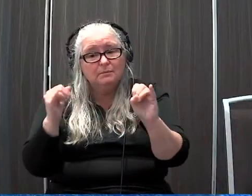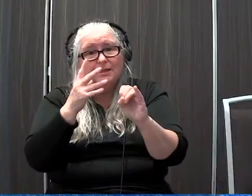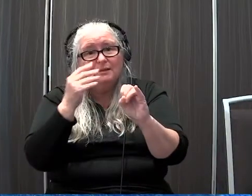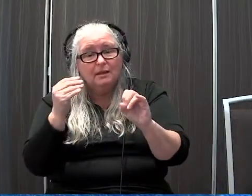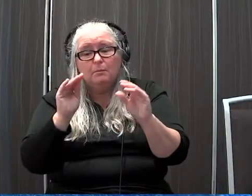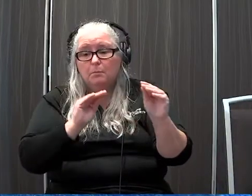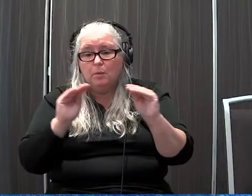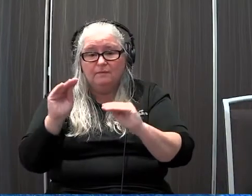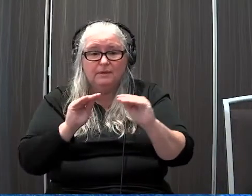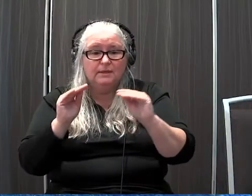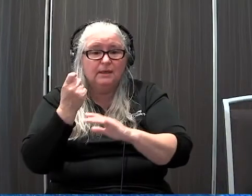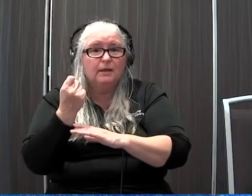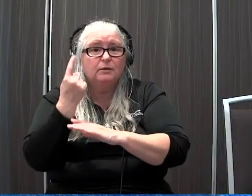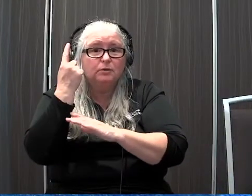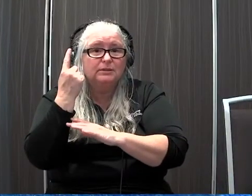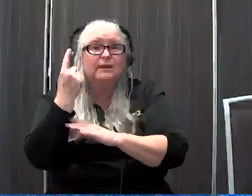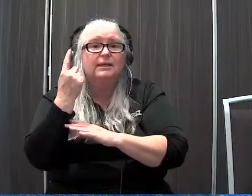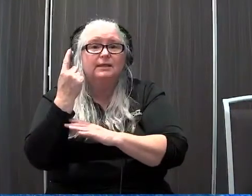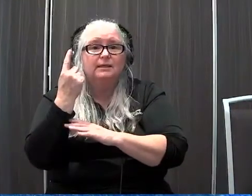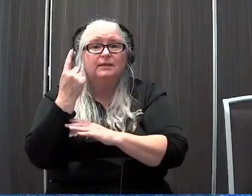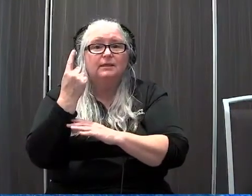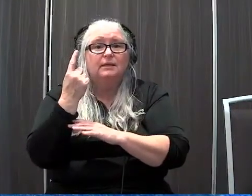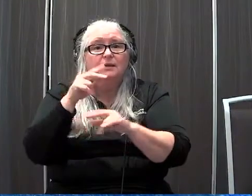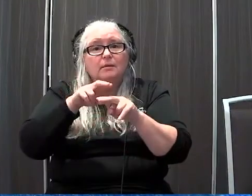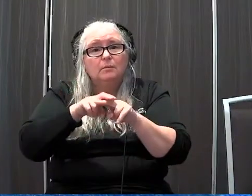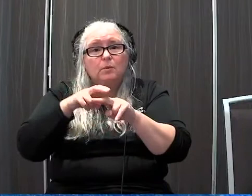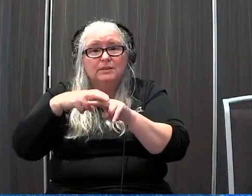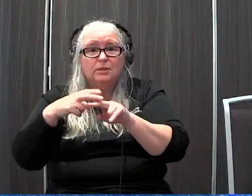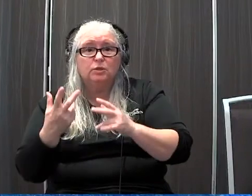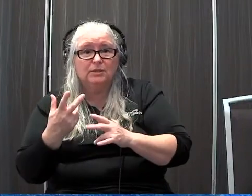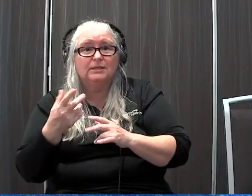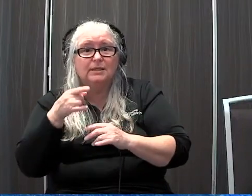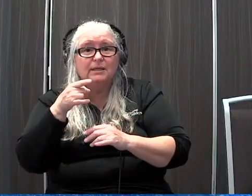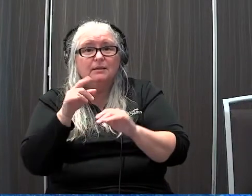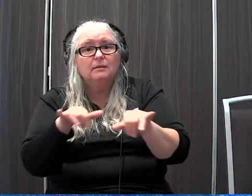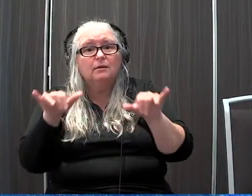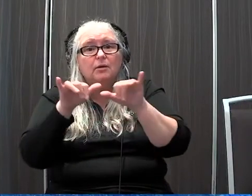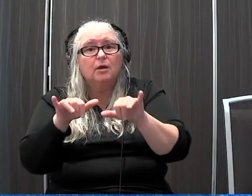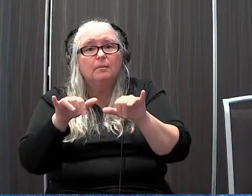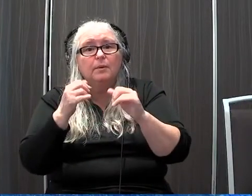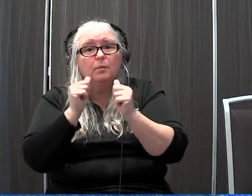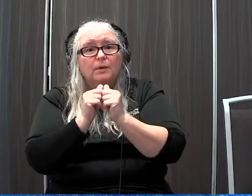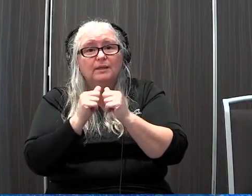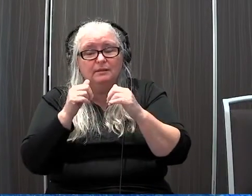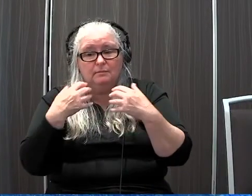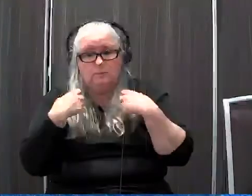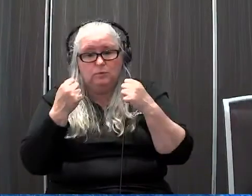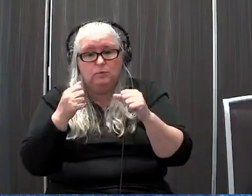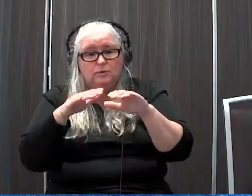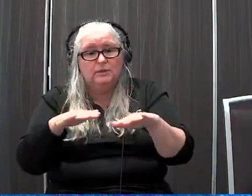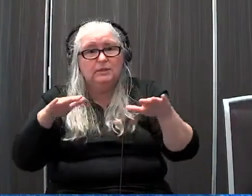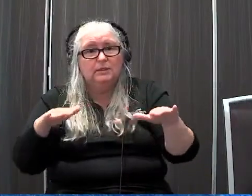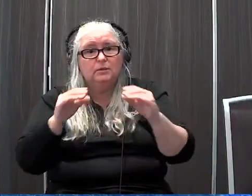need for unconventional positions. So it is extremely common for kids with charge to be more available to learn if they're